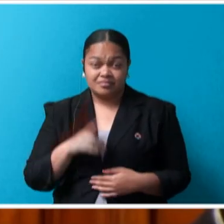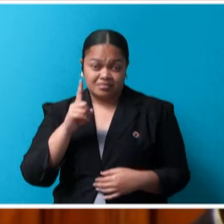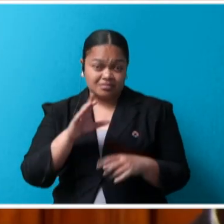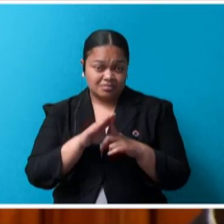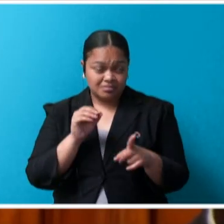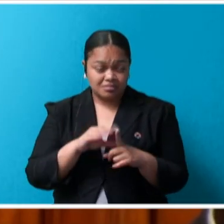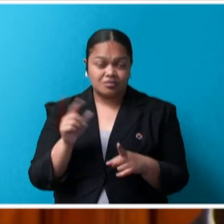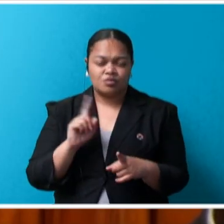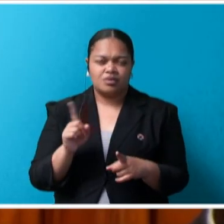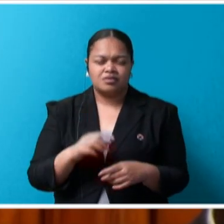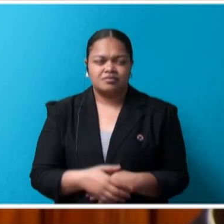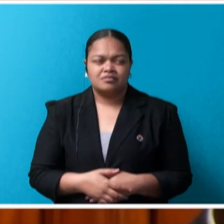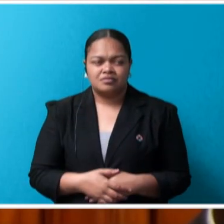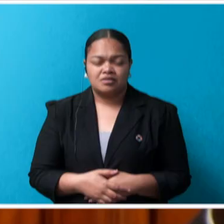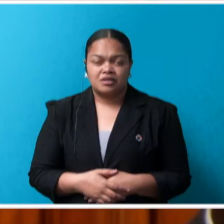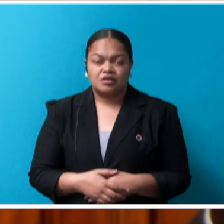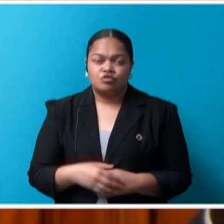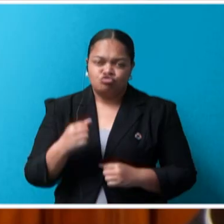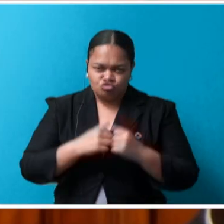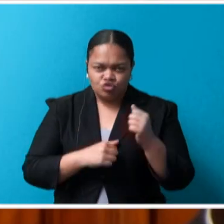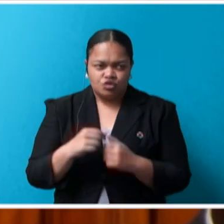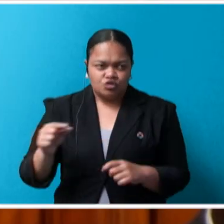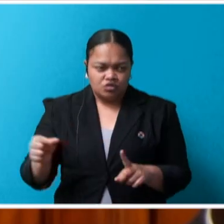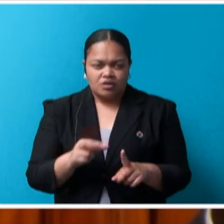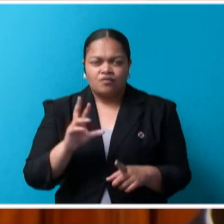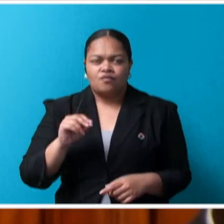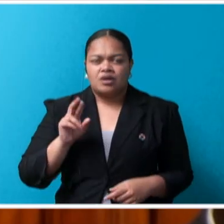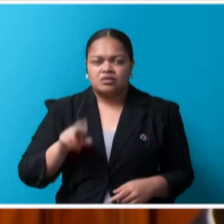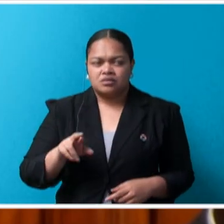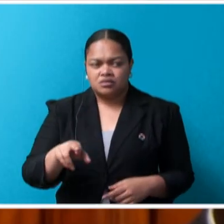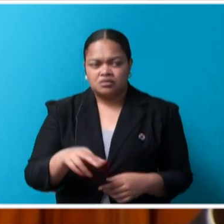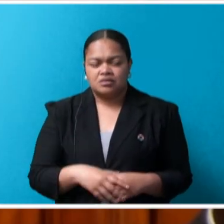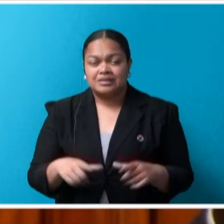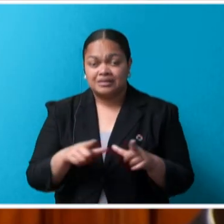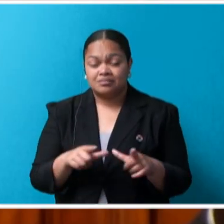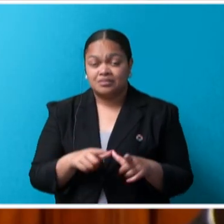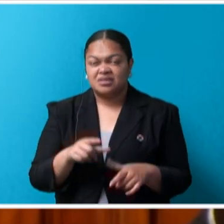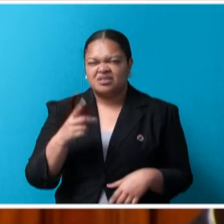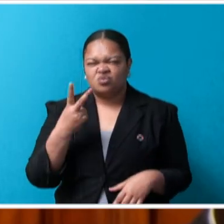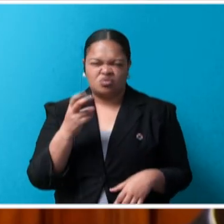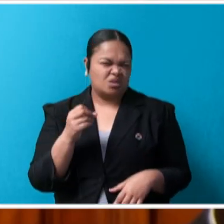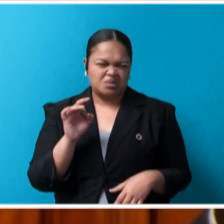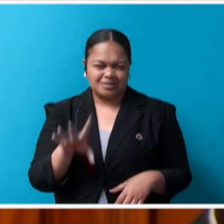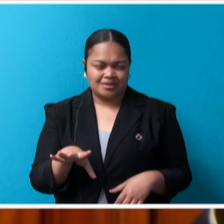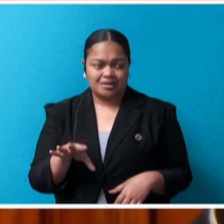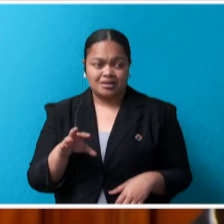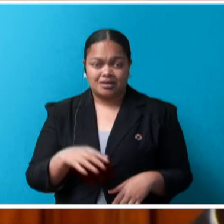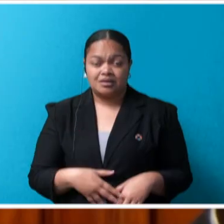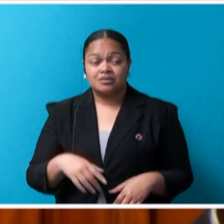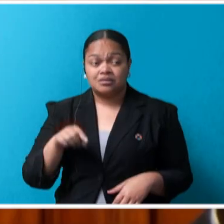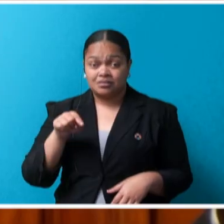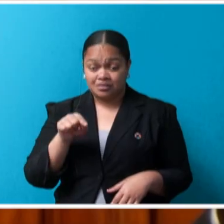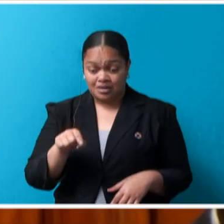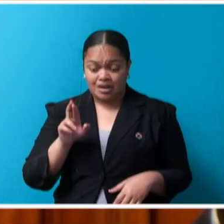the restructure of the Rewa Cooperative Dairy Company Limited in 2010. The Rewa Cooperative Dairy Company Limited